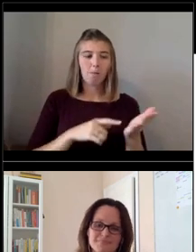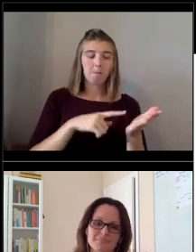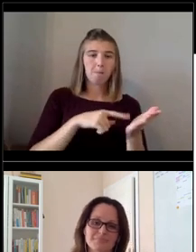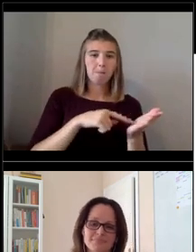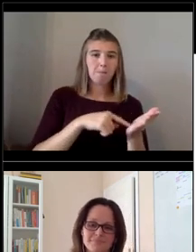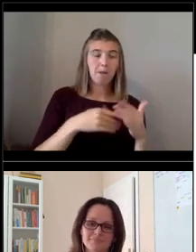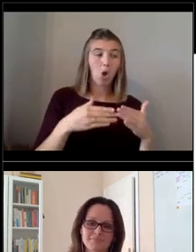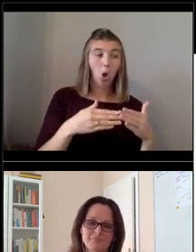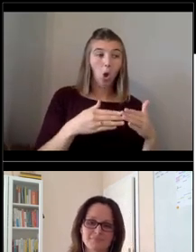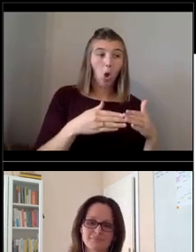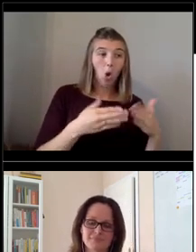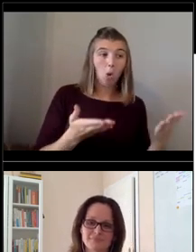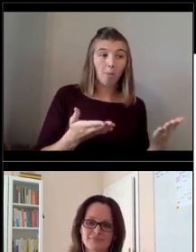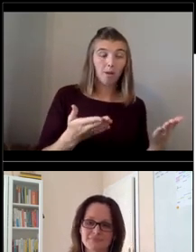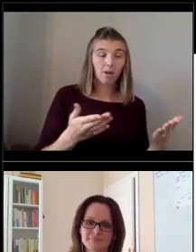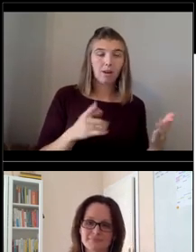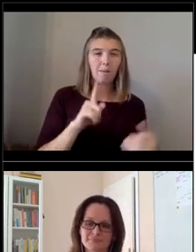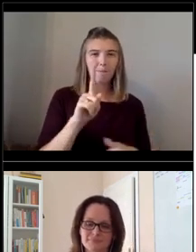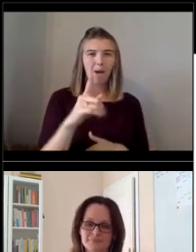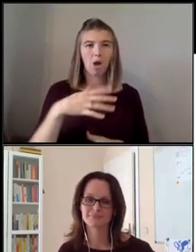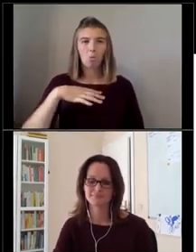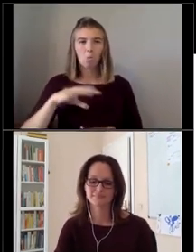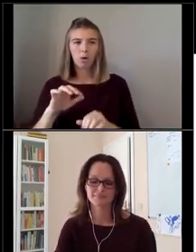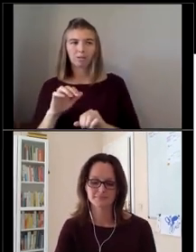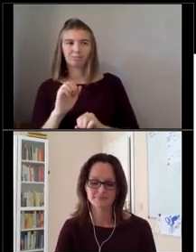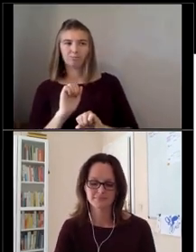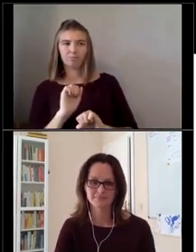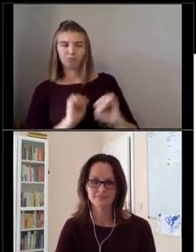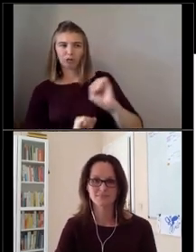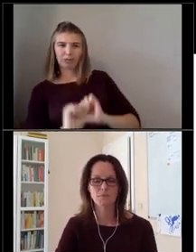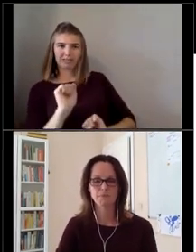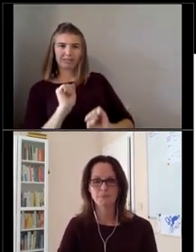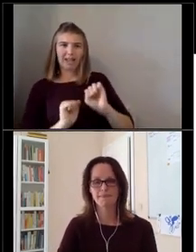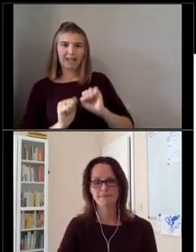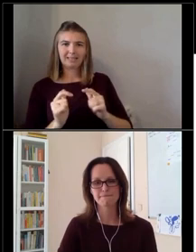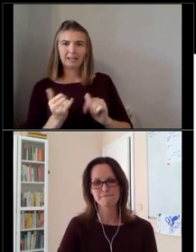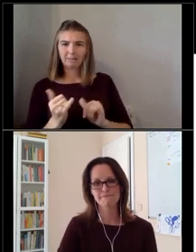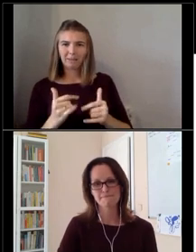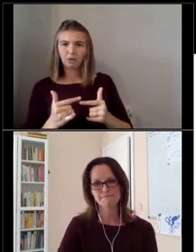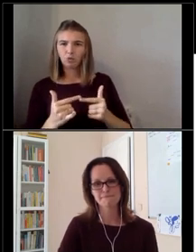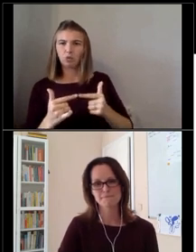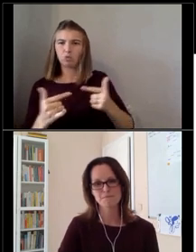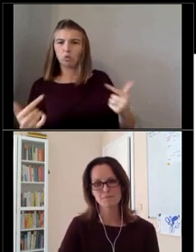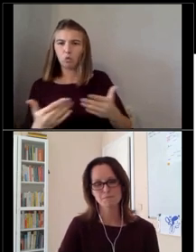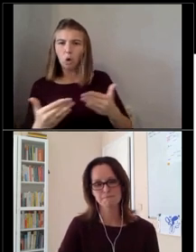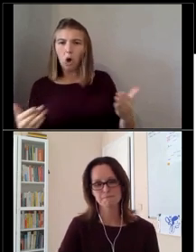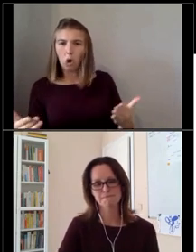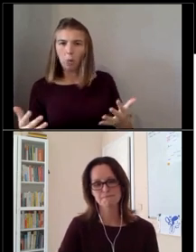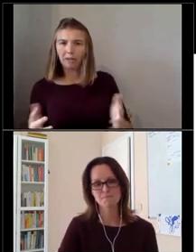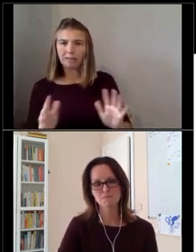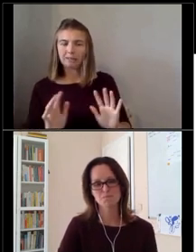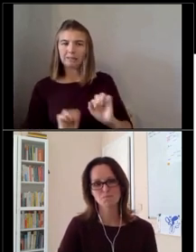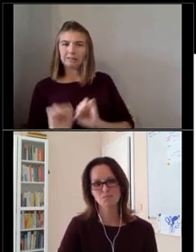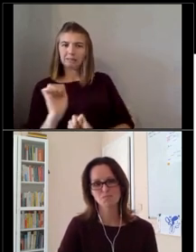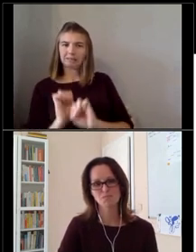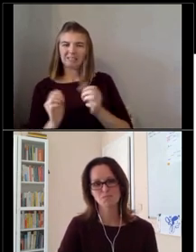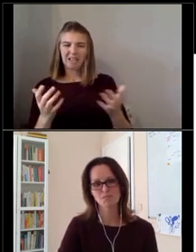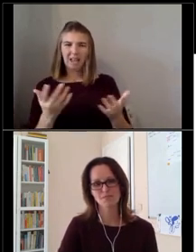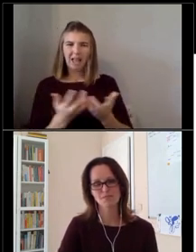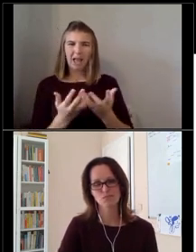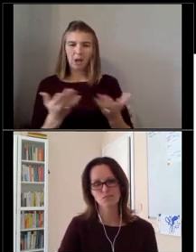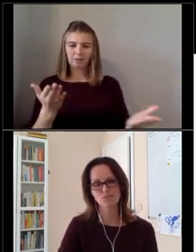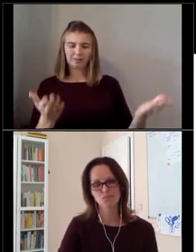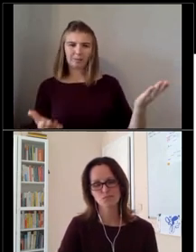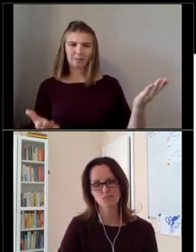but also wanting to protect yourself from judgment, risking being too open, maybe too open too quickly, and really just protecting yourself from being hurt? How